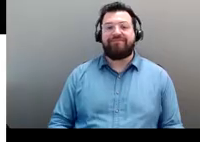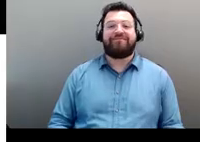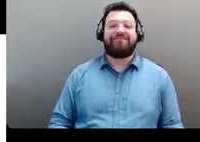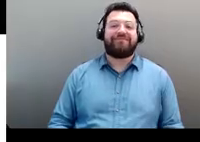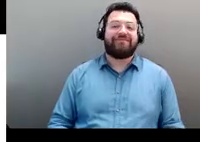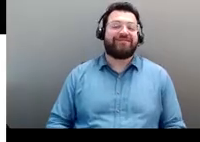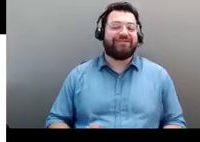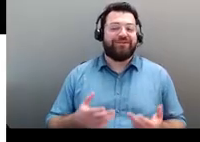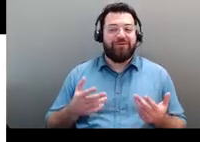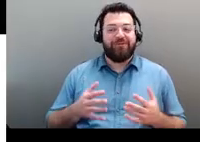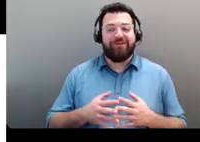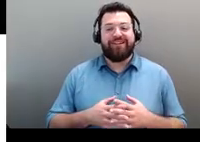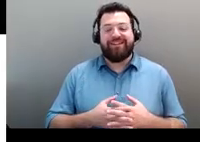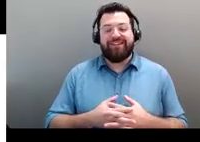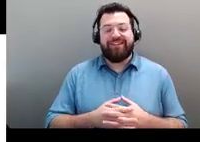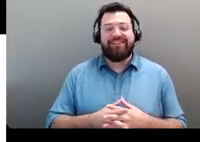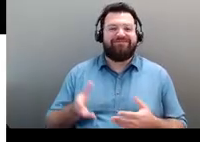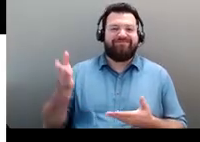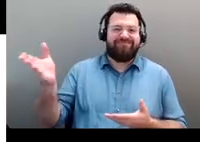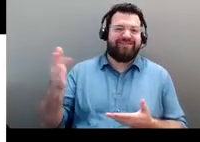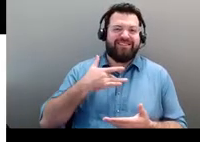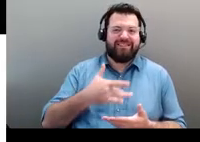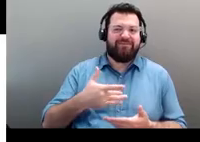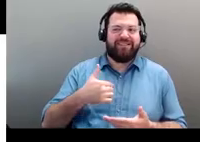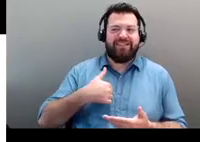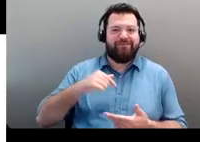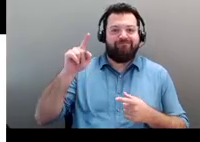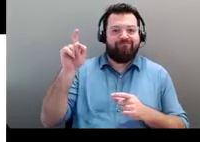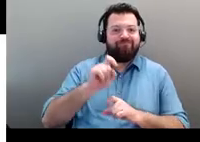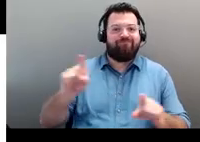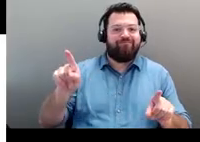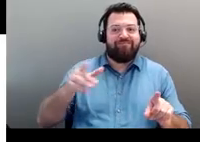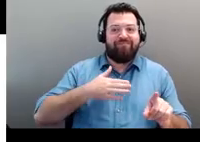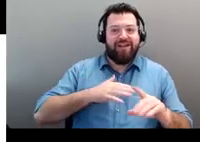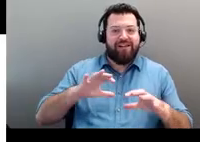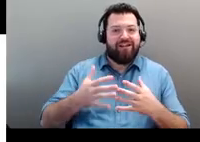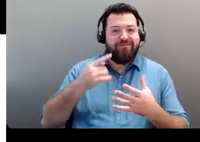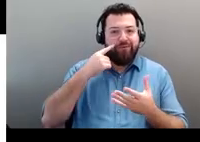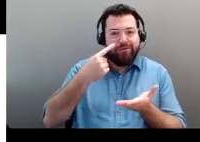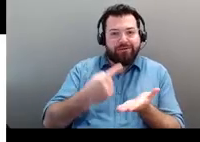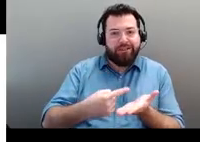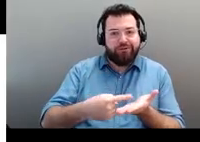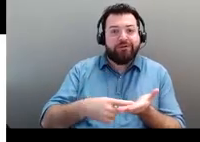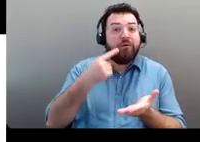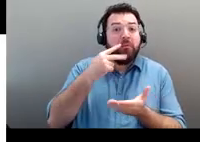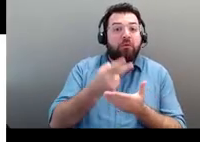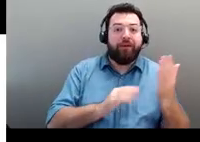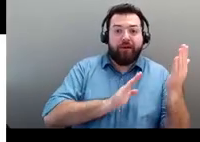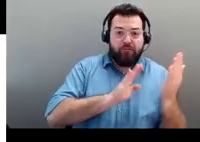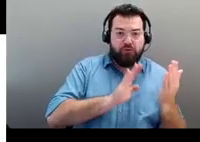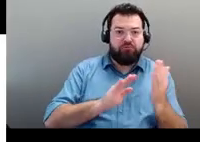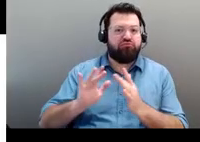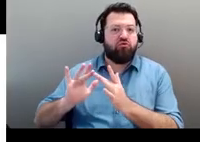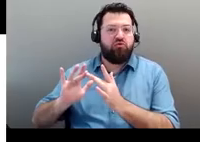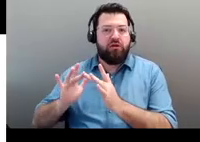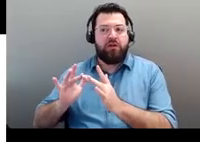So this is the prompt that I have for class discussion, both for my in-person and online classes. What stood